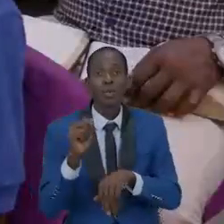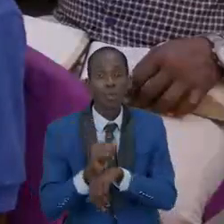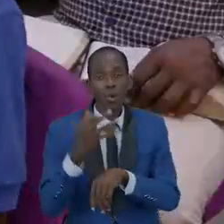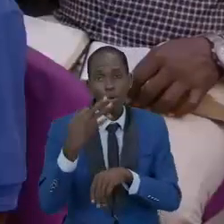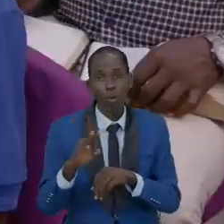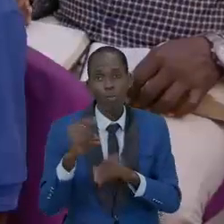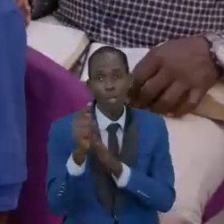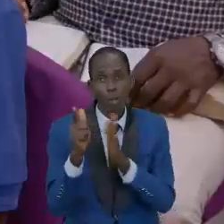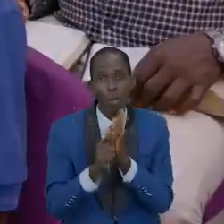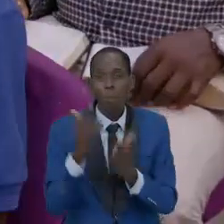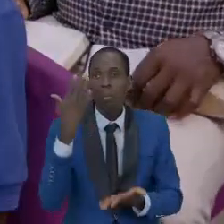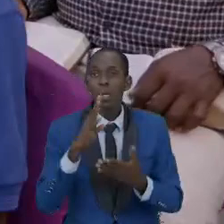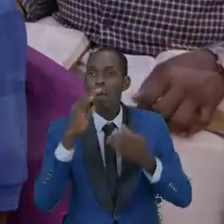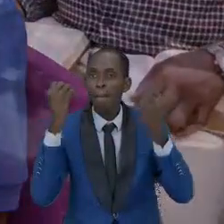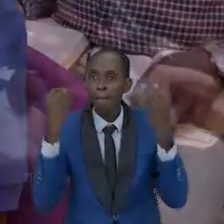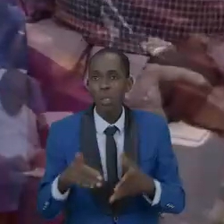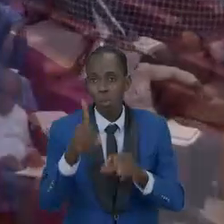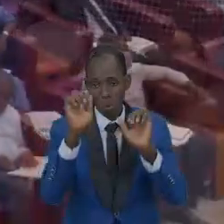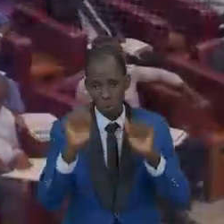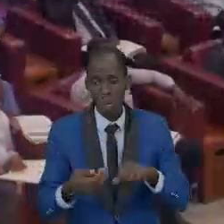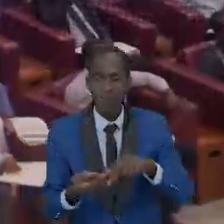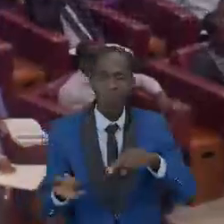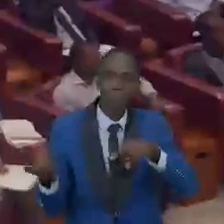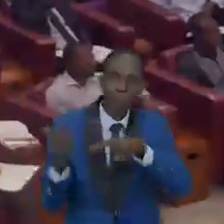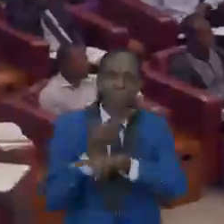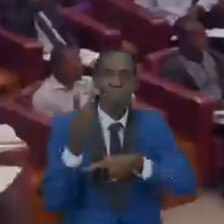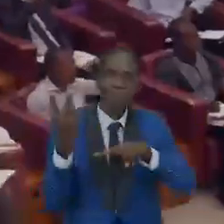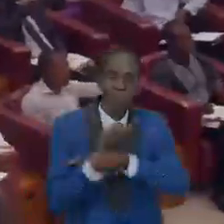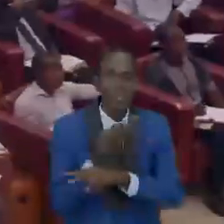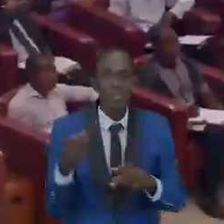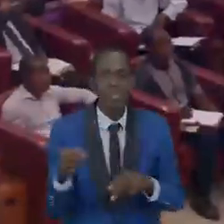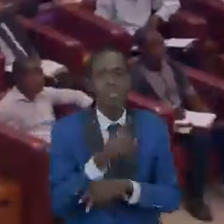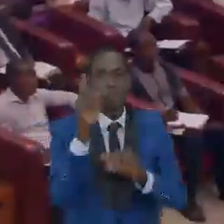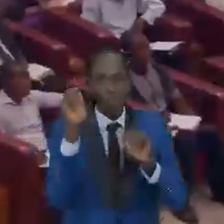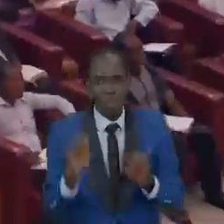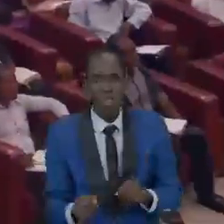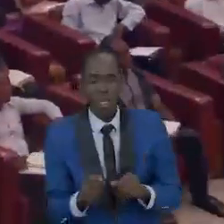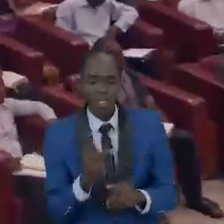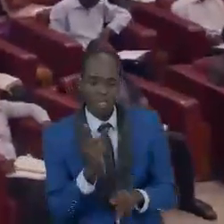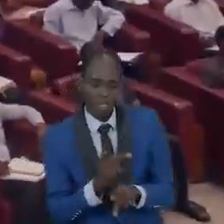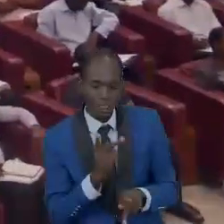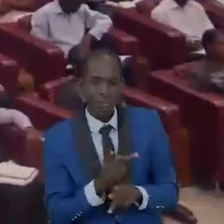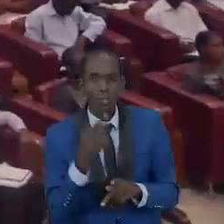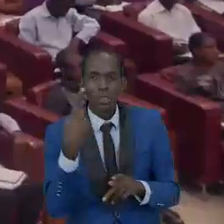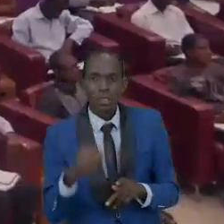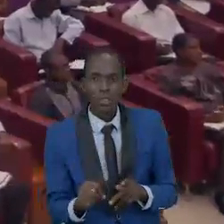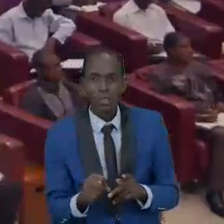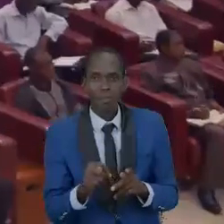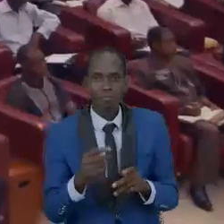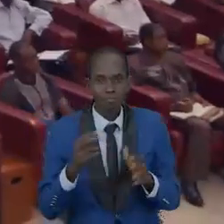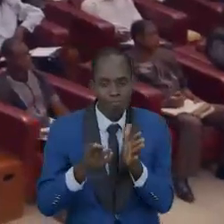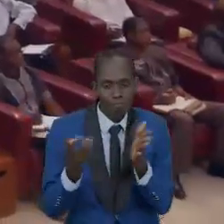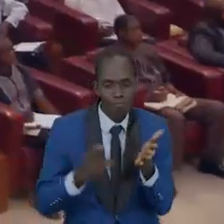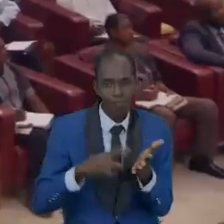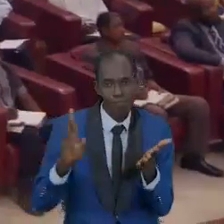might multiply them and you can refer to them. You might keep a diary of what you do, of the works of the